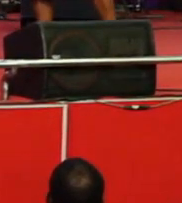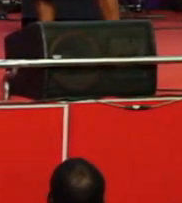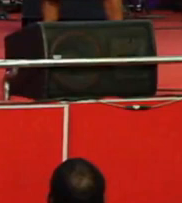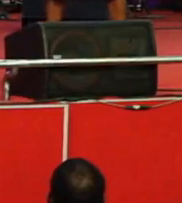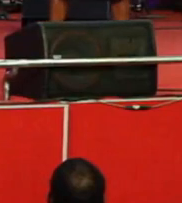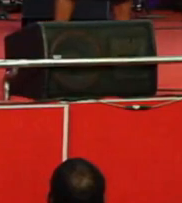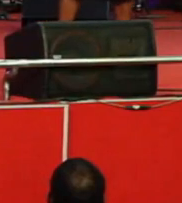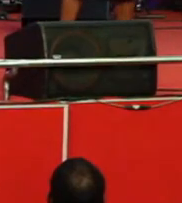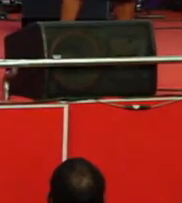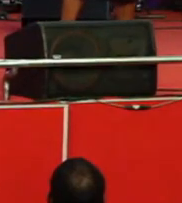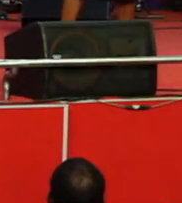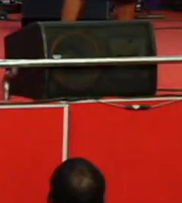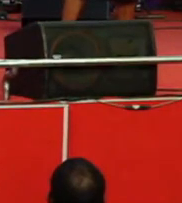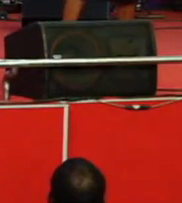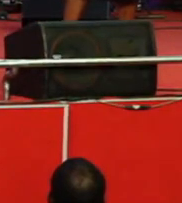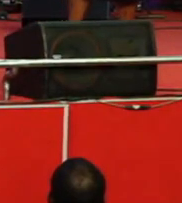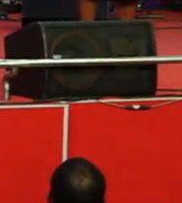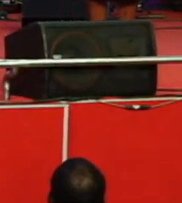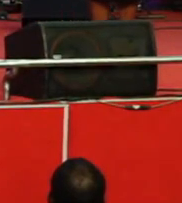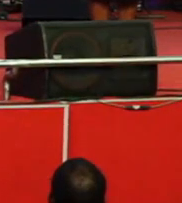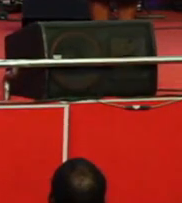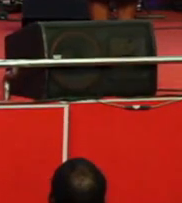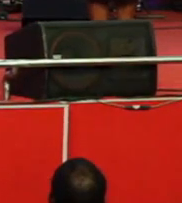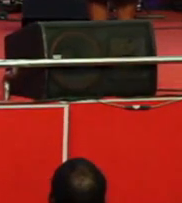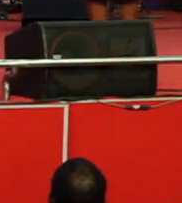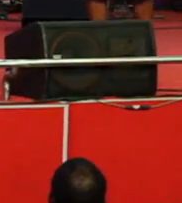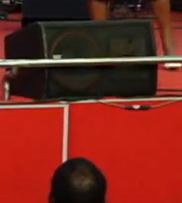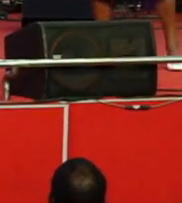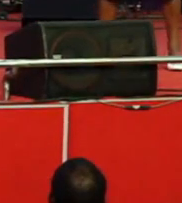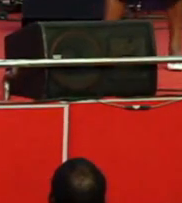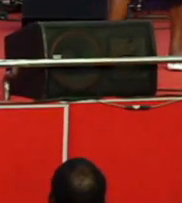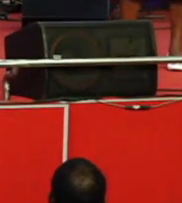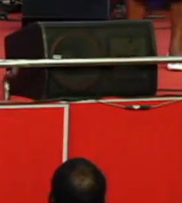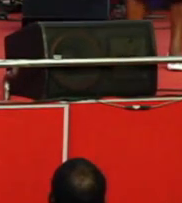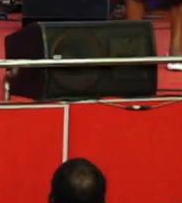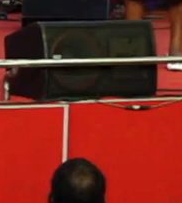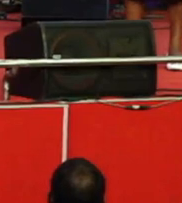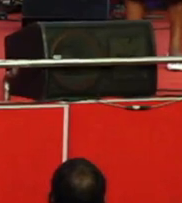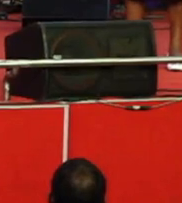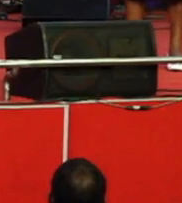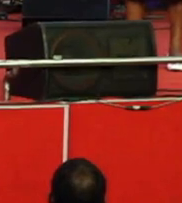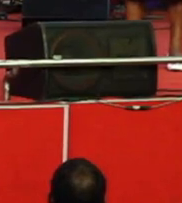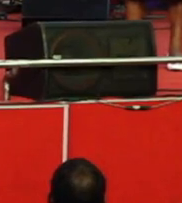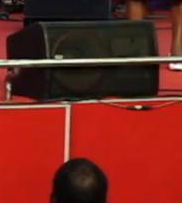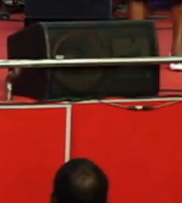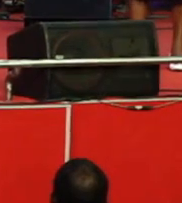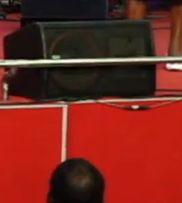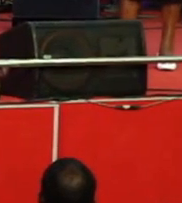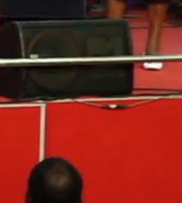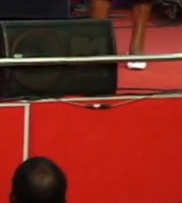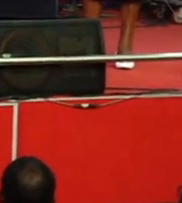hiki. I'm saying that nasema ya kwamba, because God is on the move. Kwa sababu Mungu anatenda